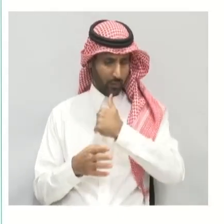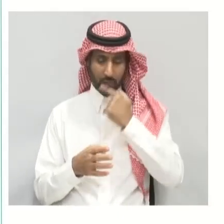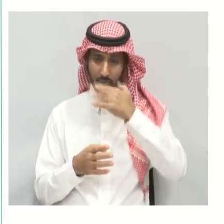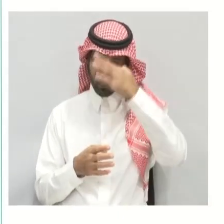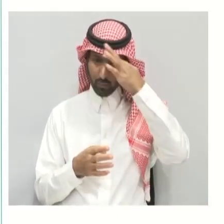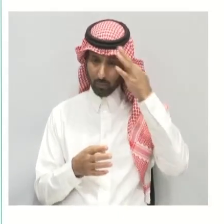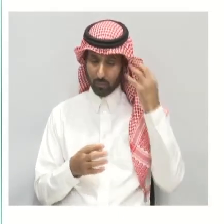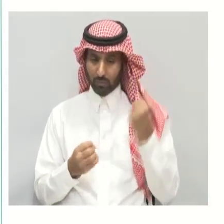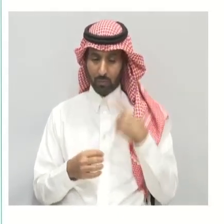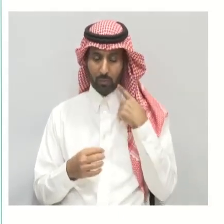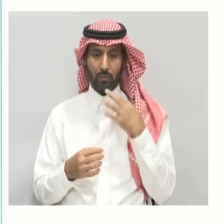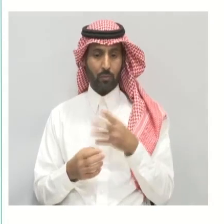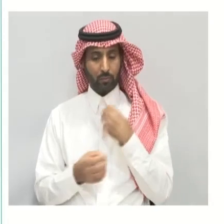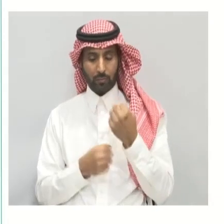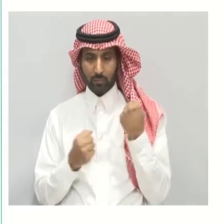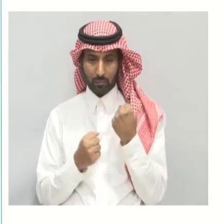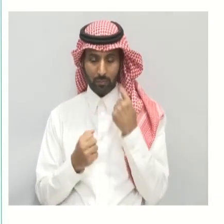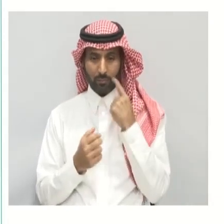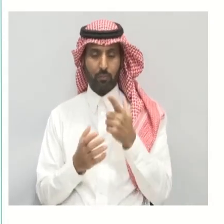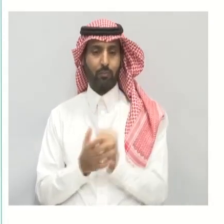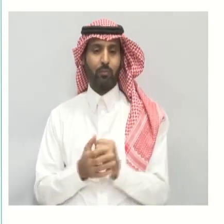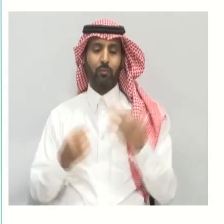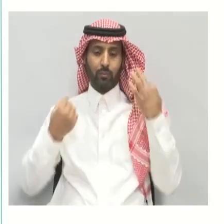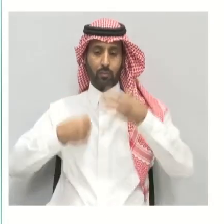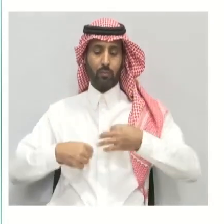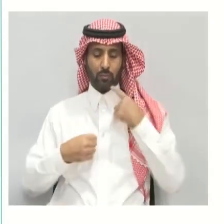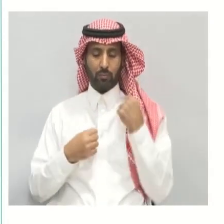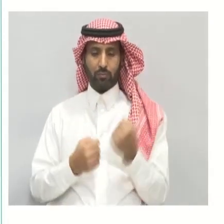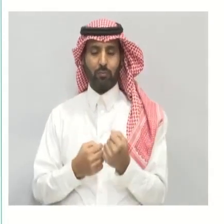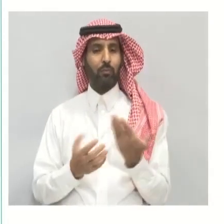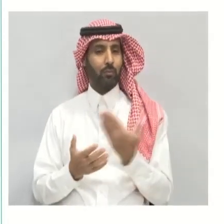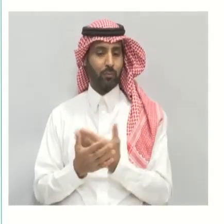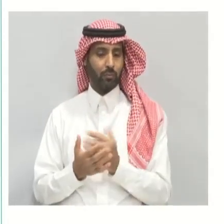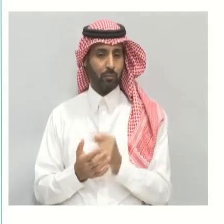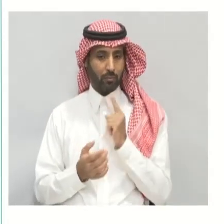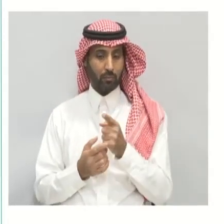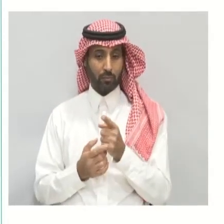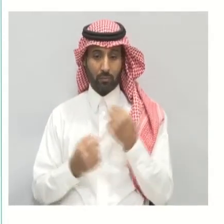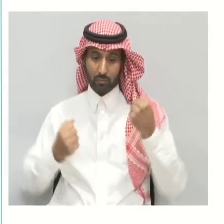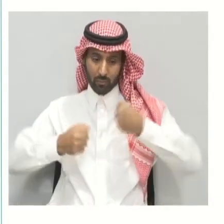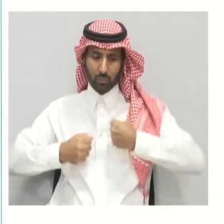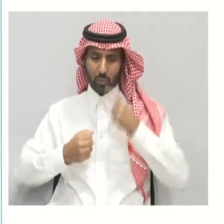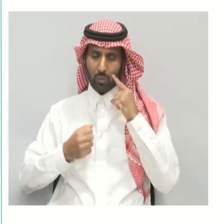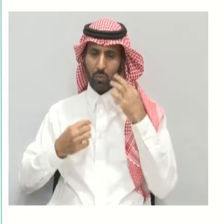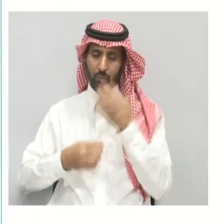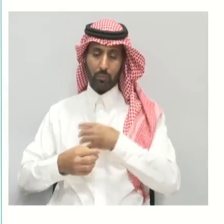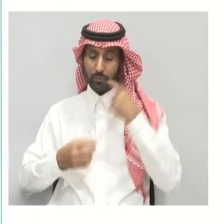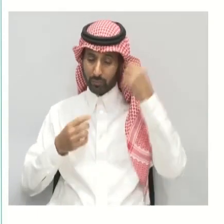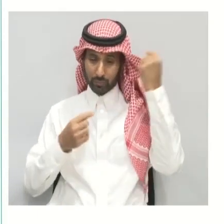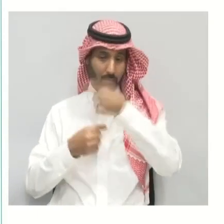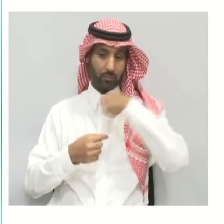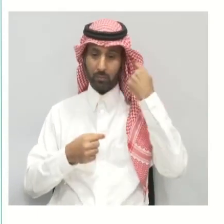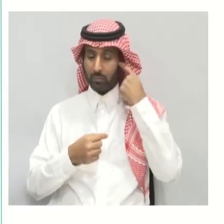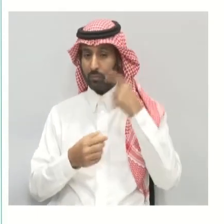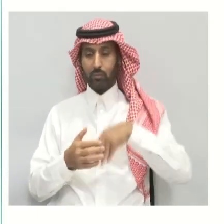go in the cold, in a cold weather, very warm clothes and heavy coat, a scarf and gloves,